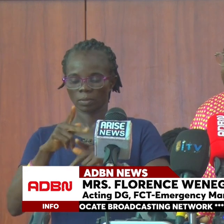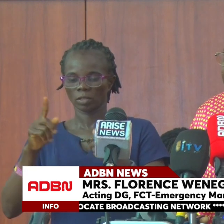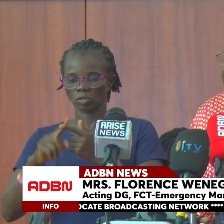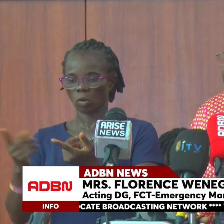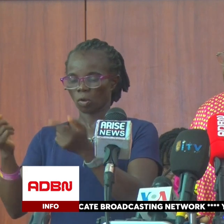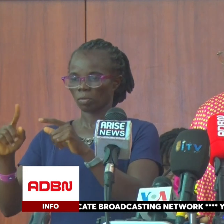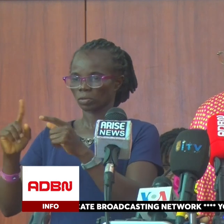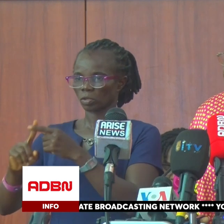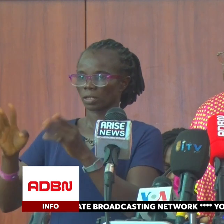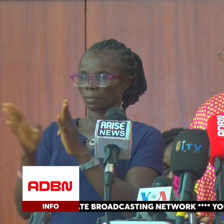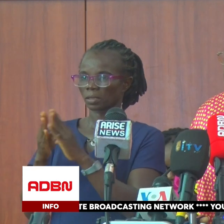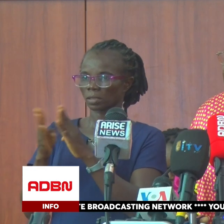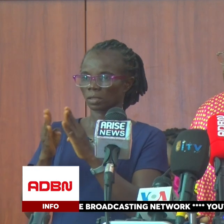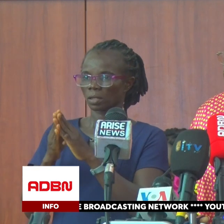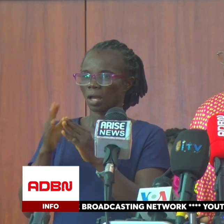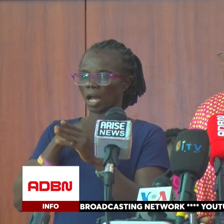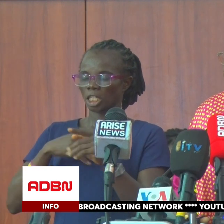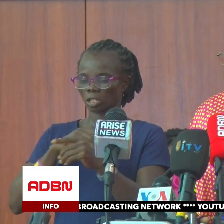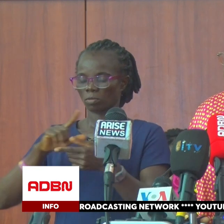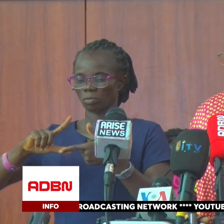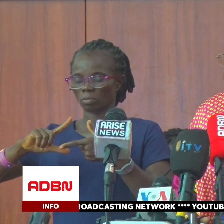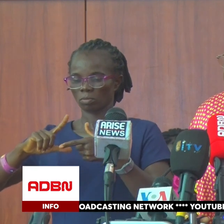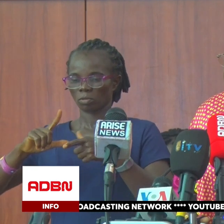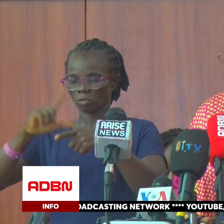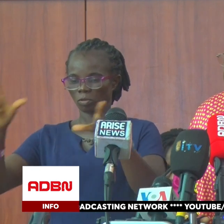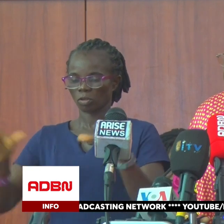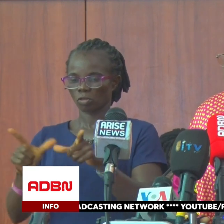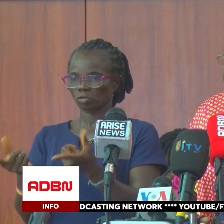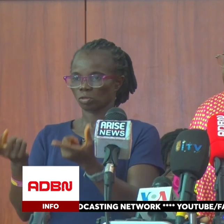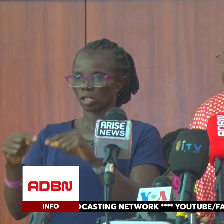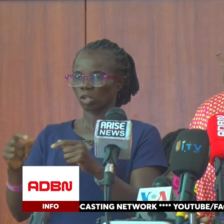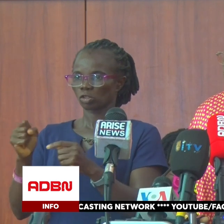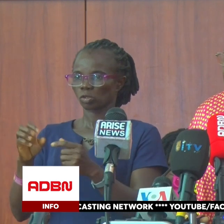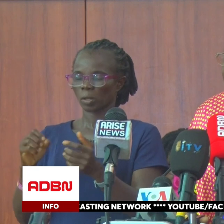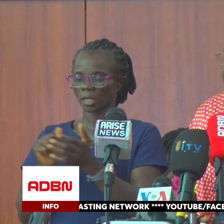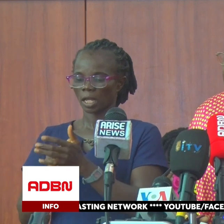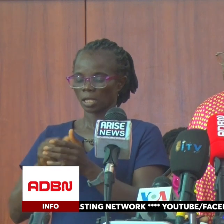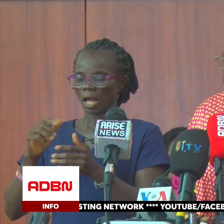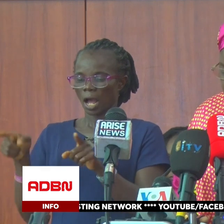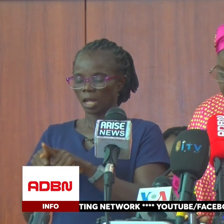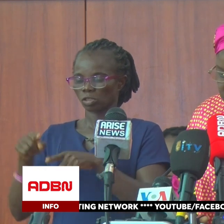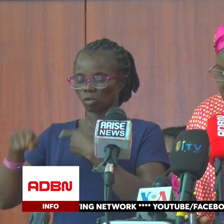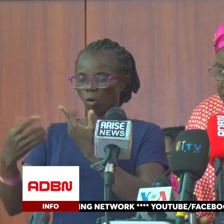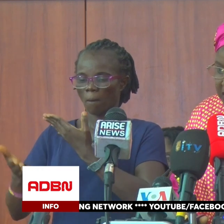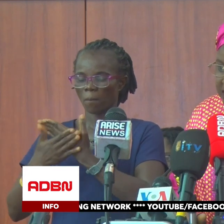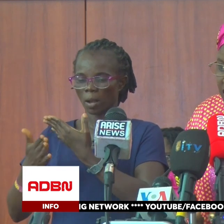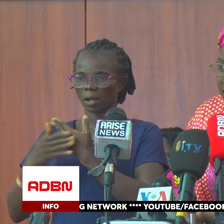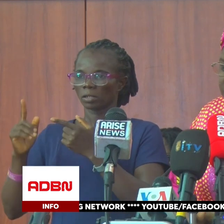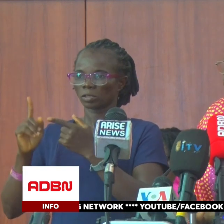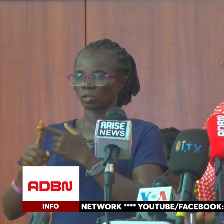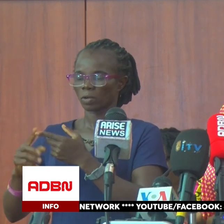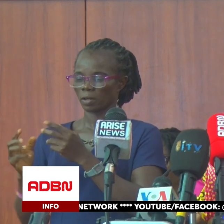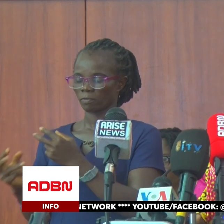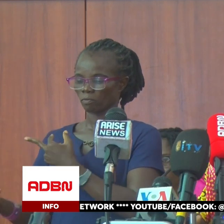the local emergency management committee today, so that as you go back, you will in